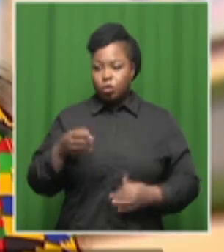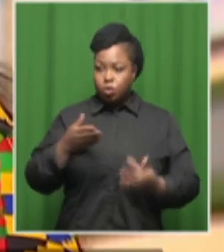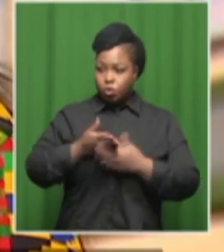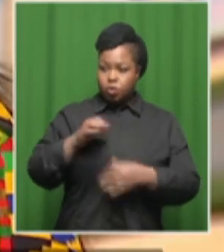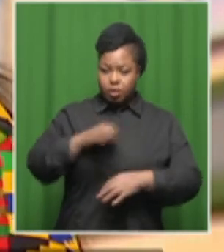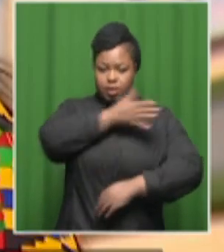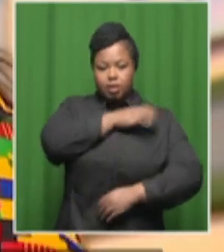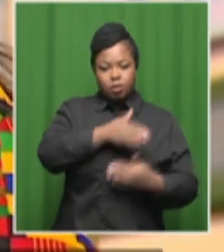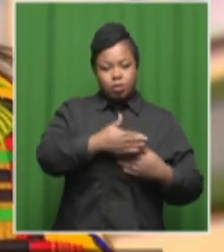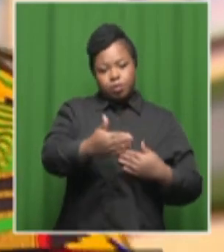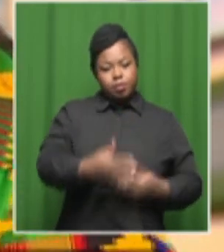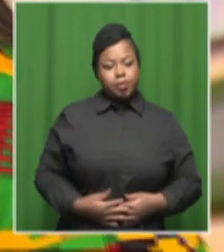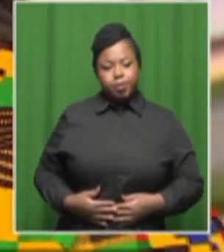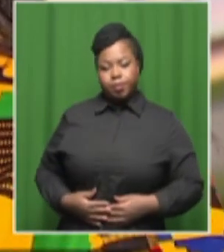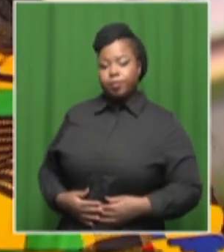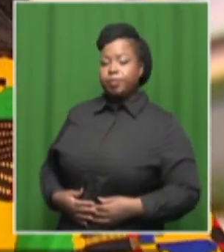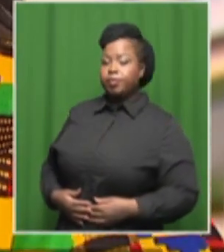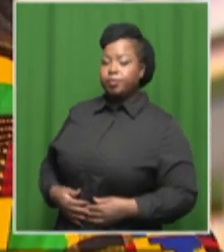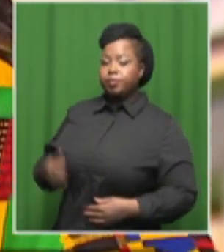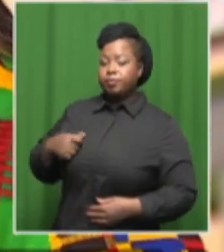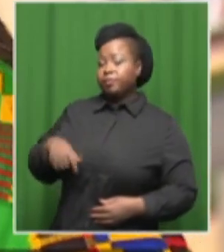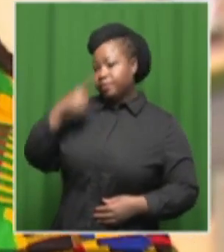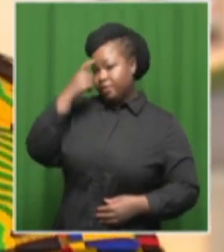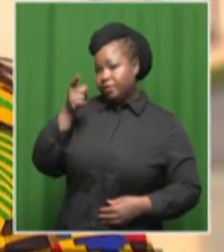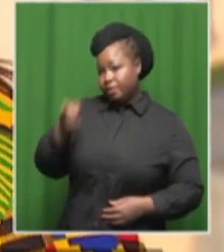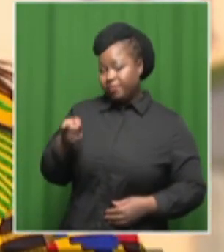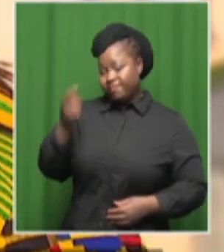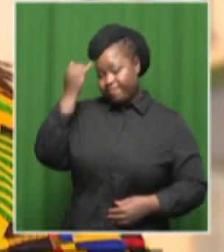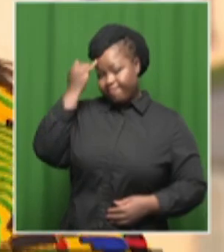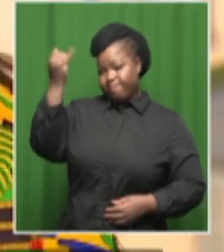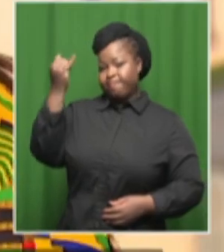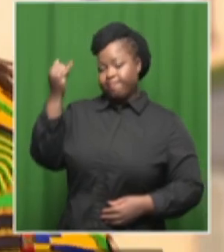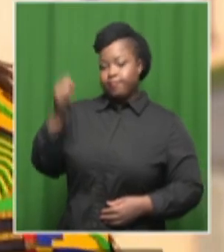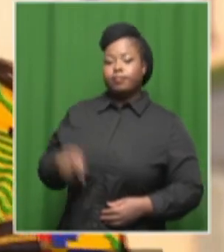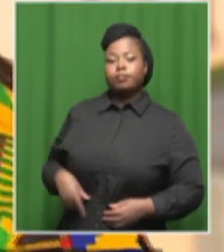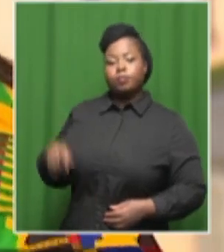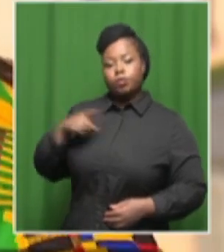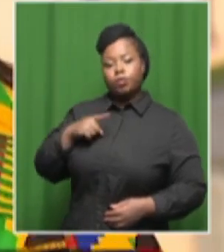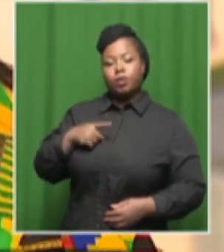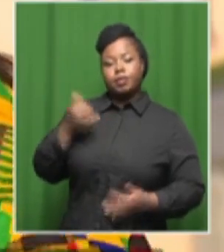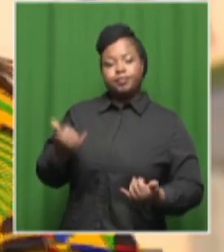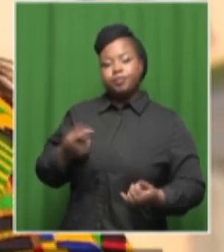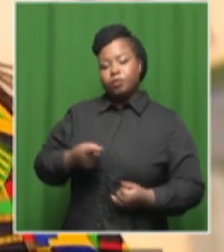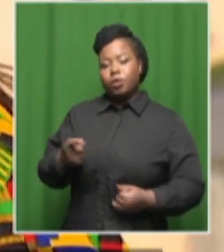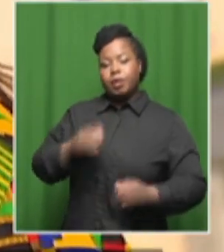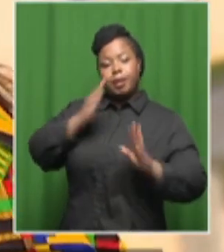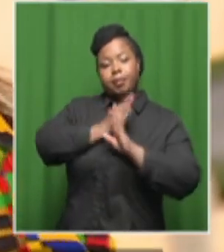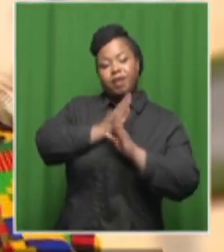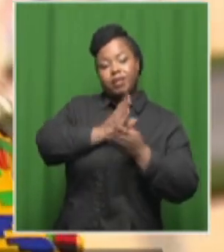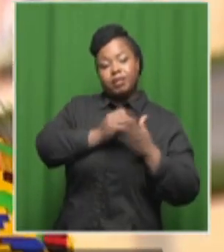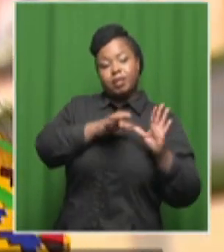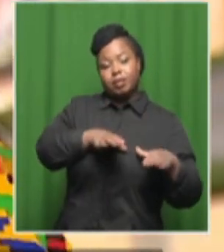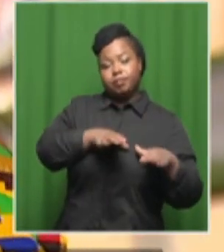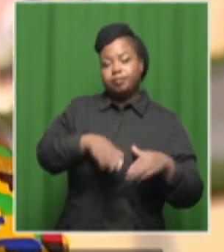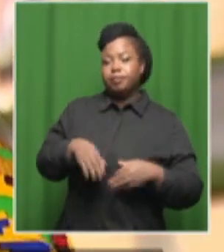clinic going forward. I believe that this initiative actually brings together not only the private sector, but it